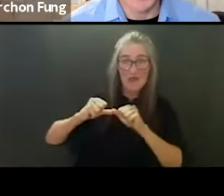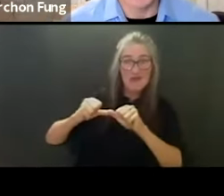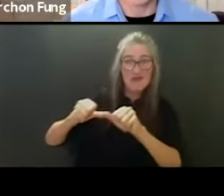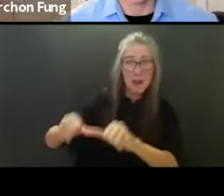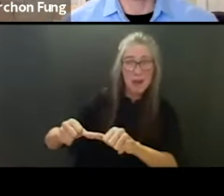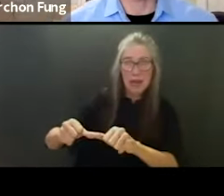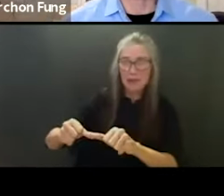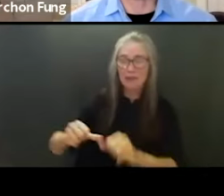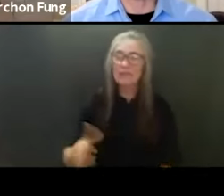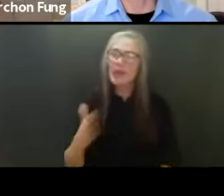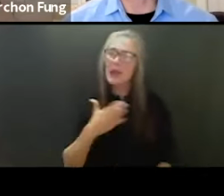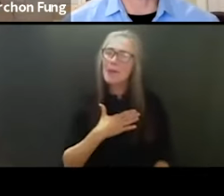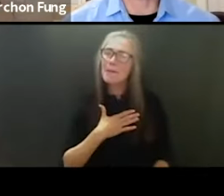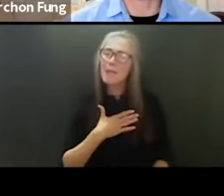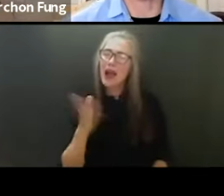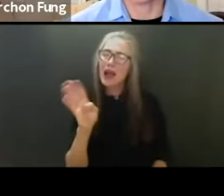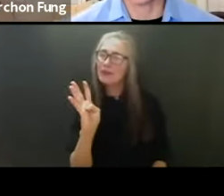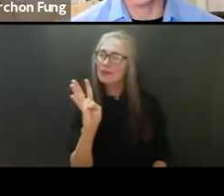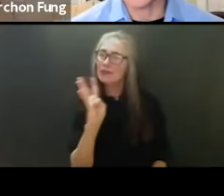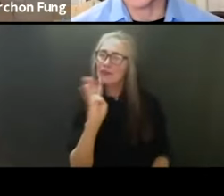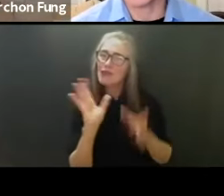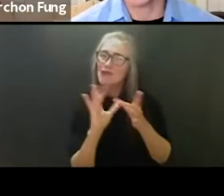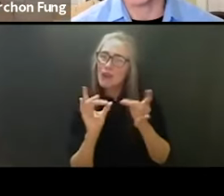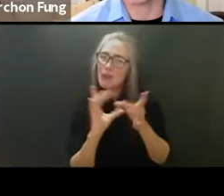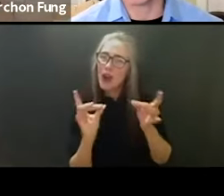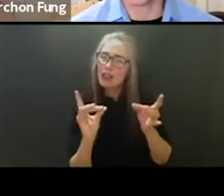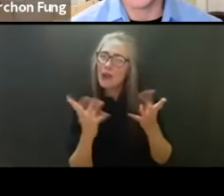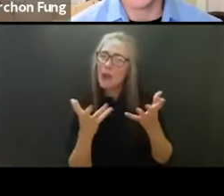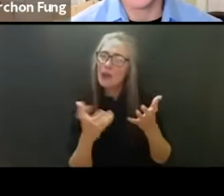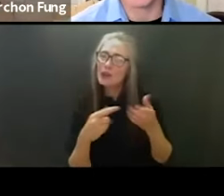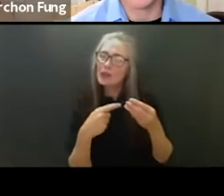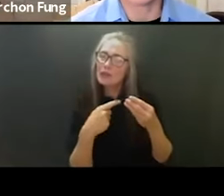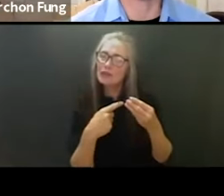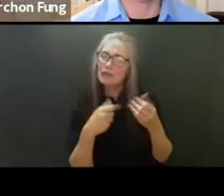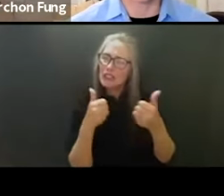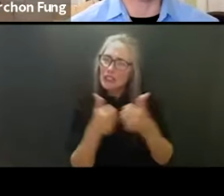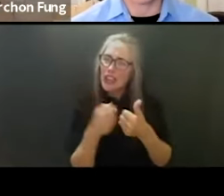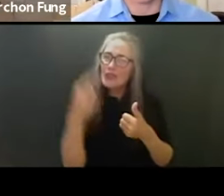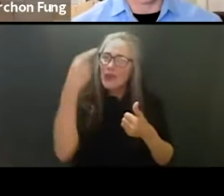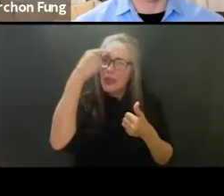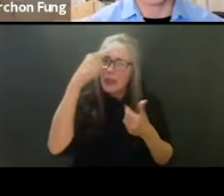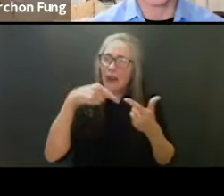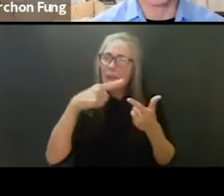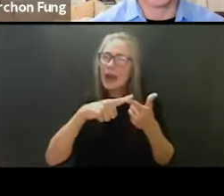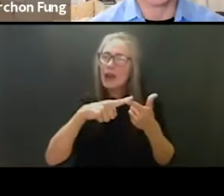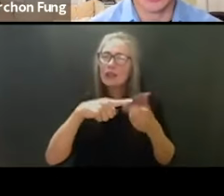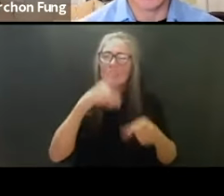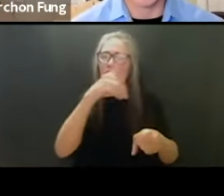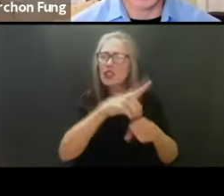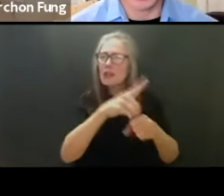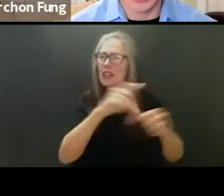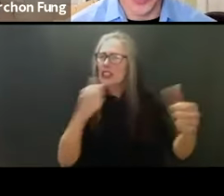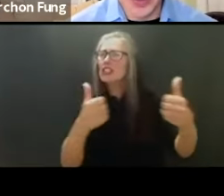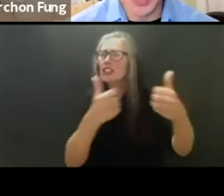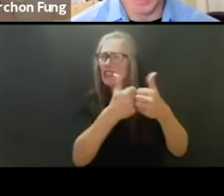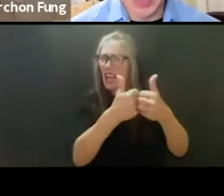remain. And so these remarks are intended to provide a way of thinking about the challenges to democracy that